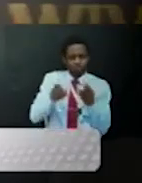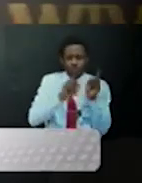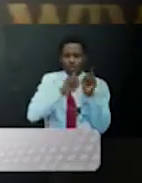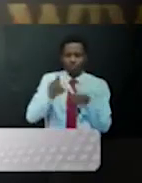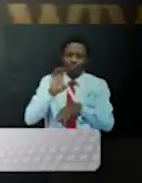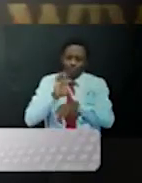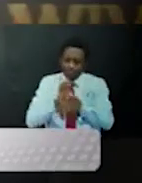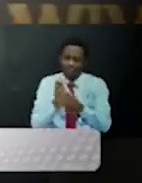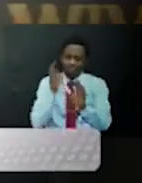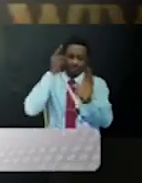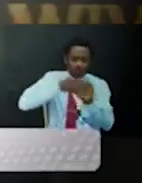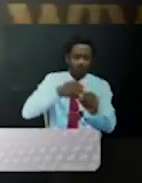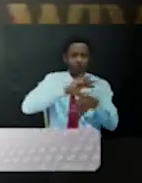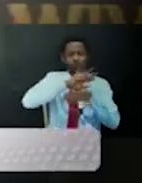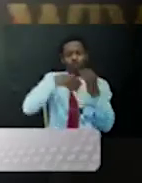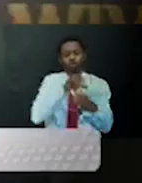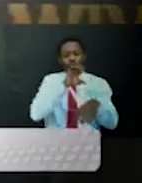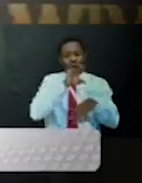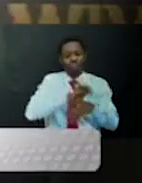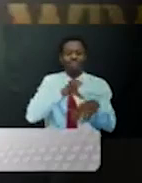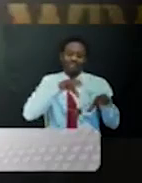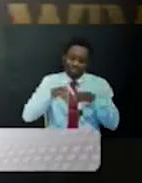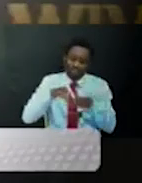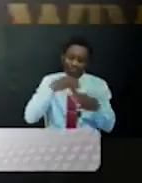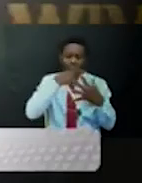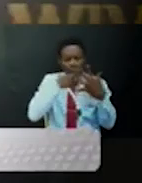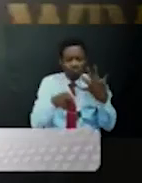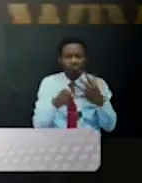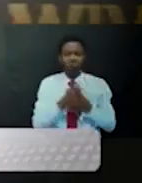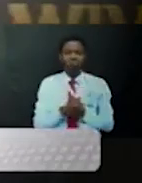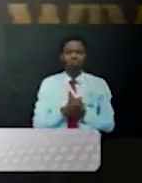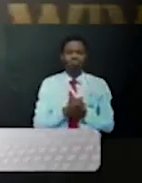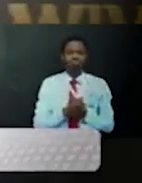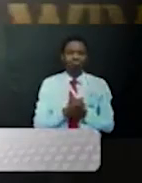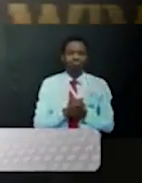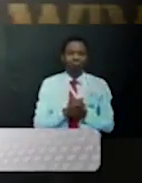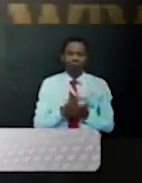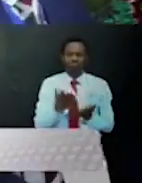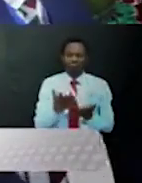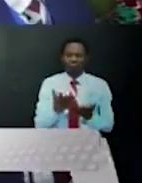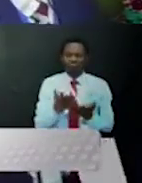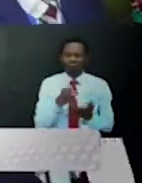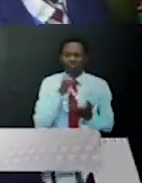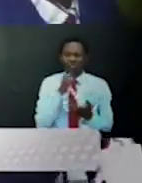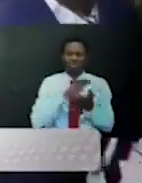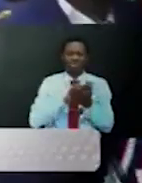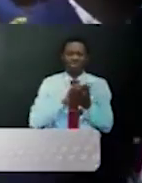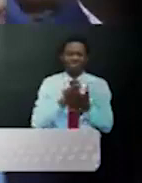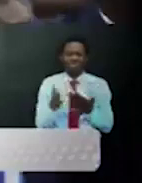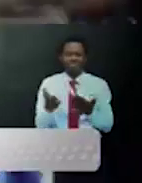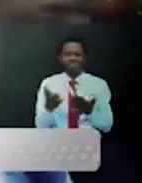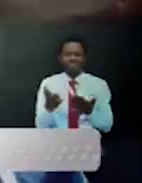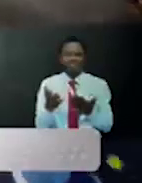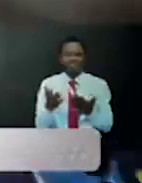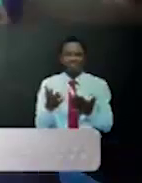church activities, amongst others. It's not nice. And then we shouldn't continue as pastors to say that our members